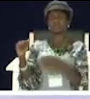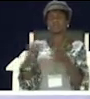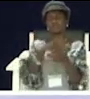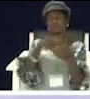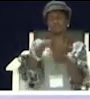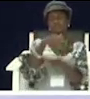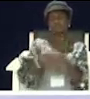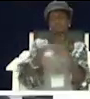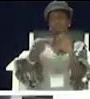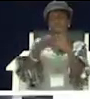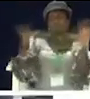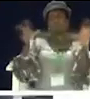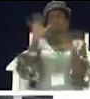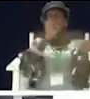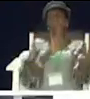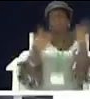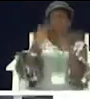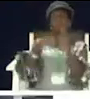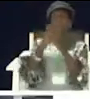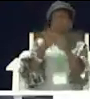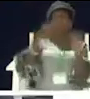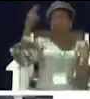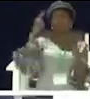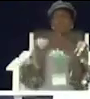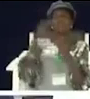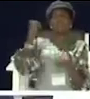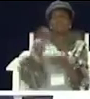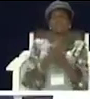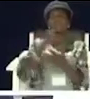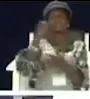tonight release your mercy.